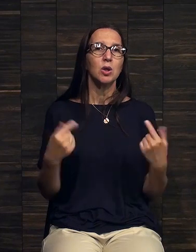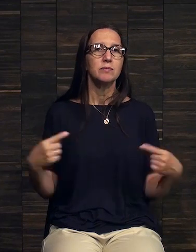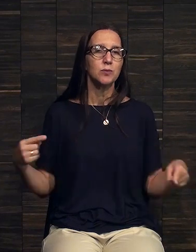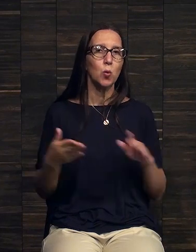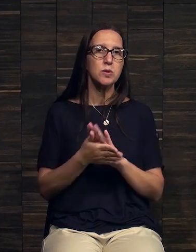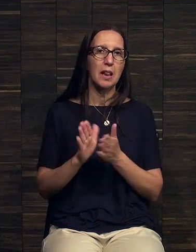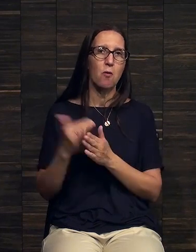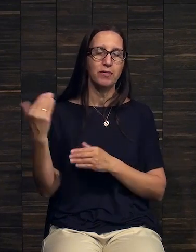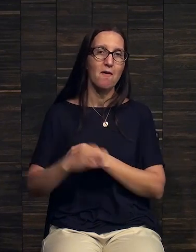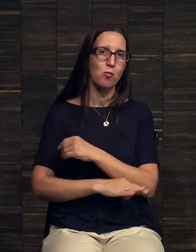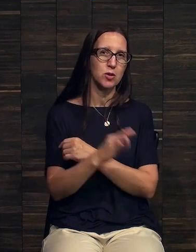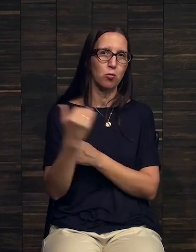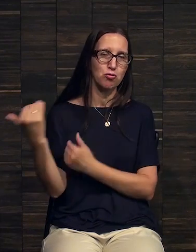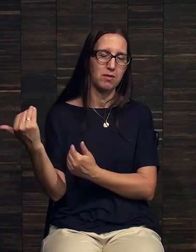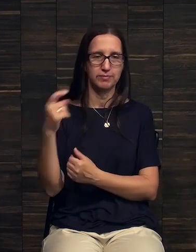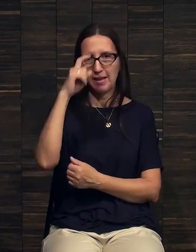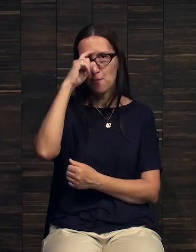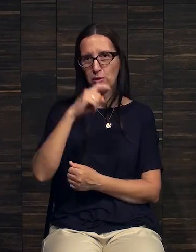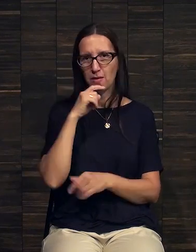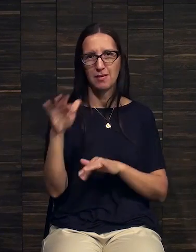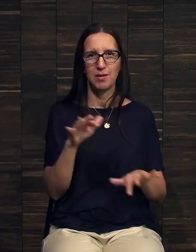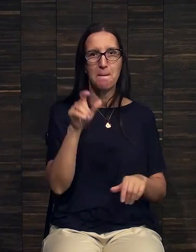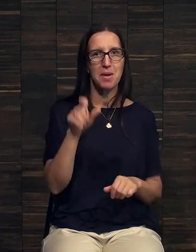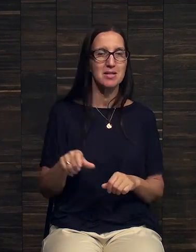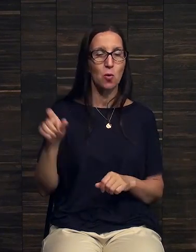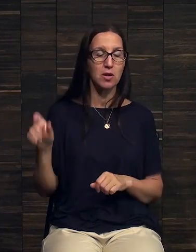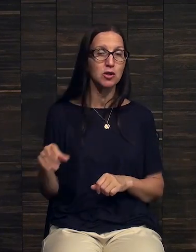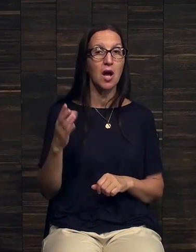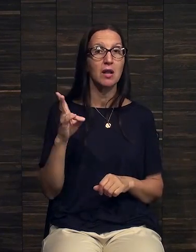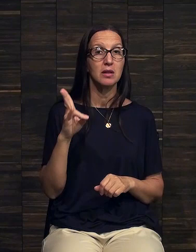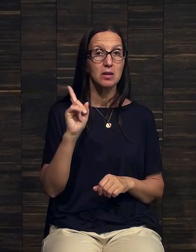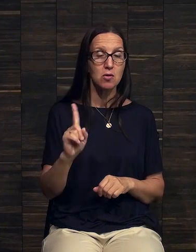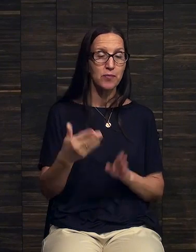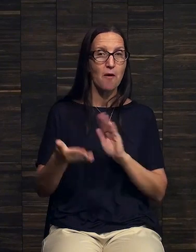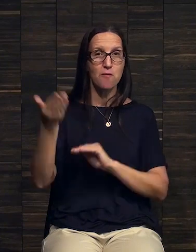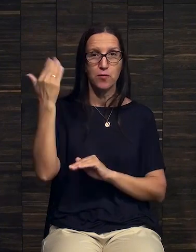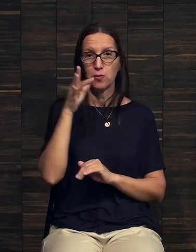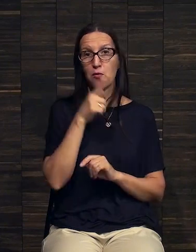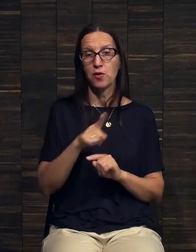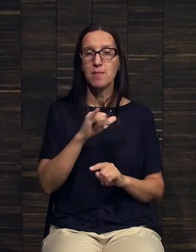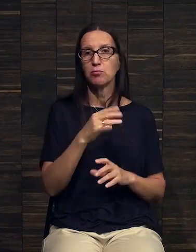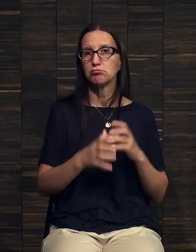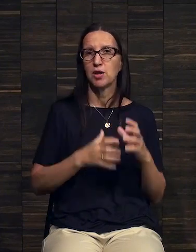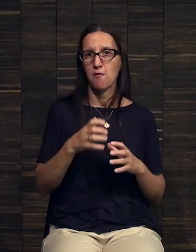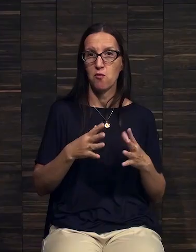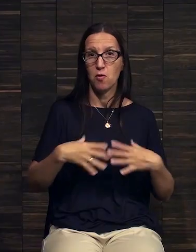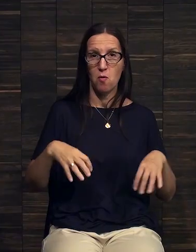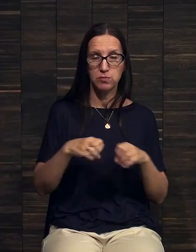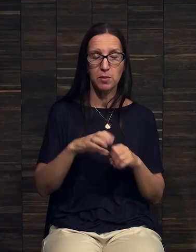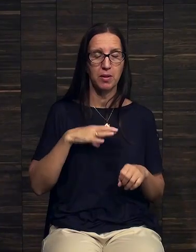and conditional Eastern characters, but back then